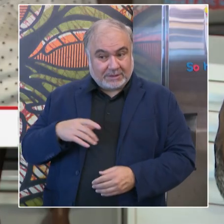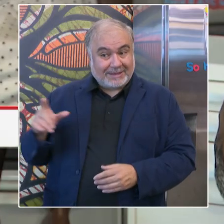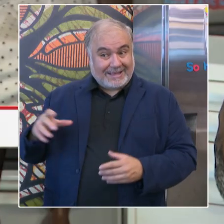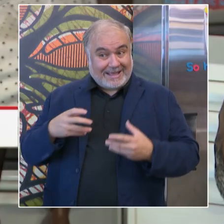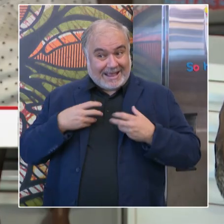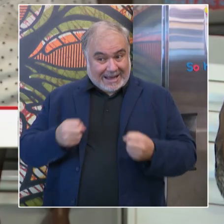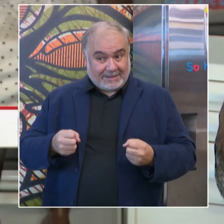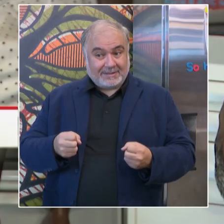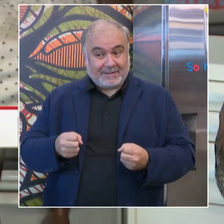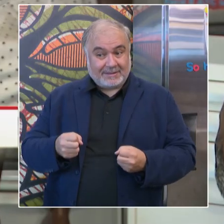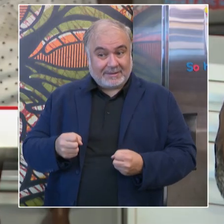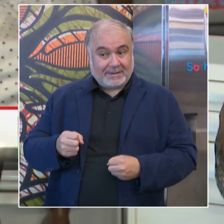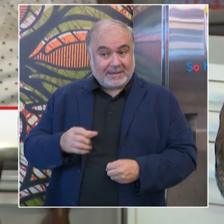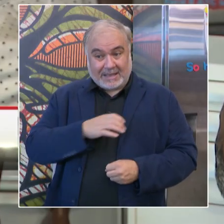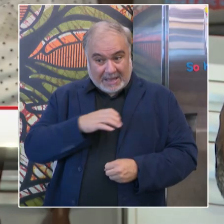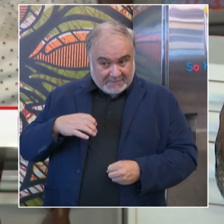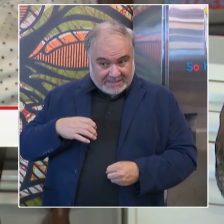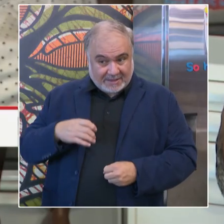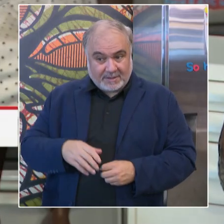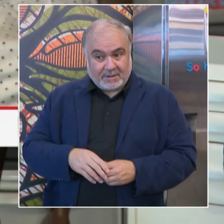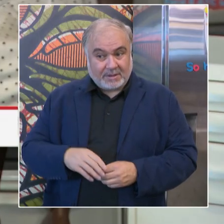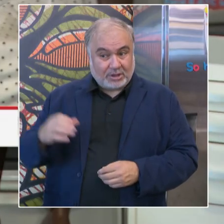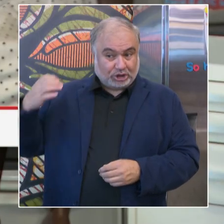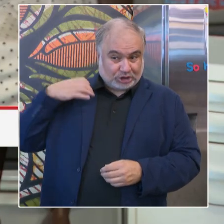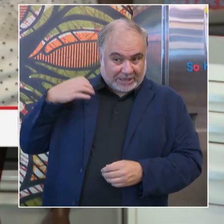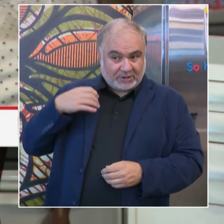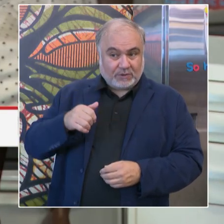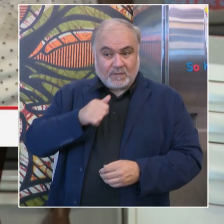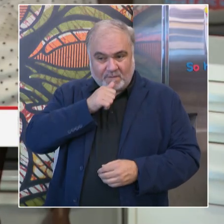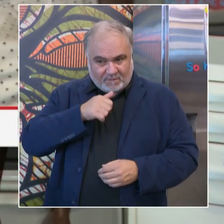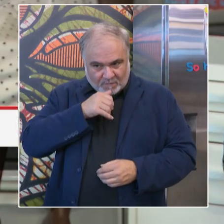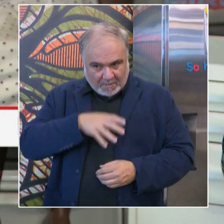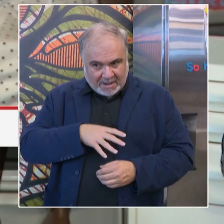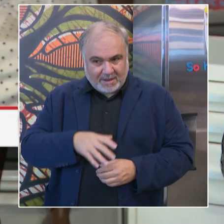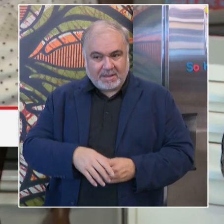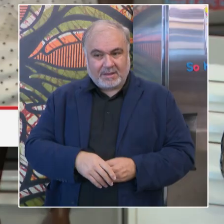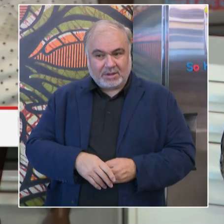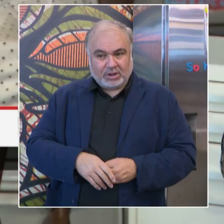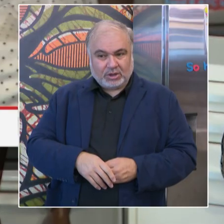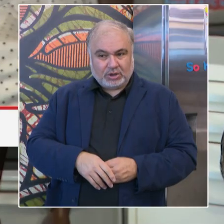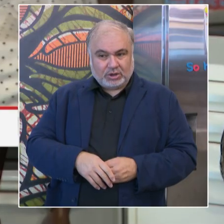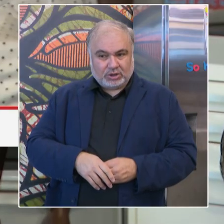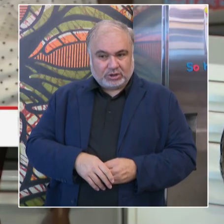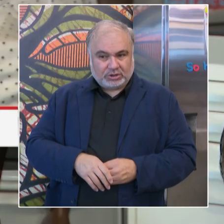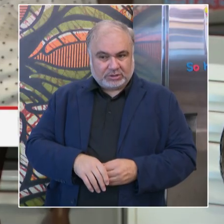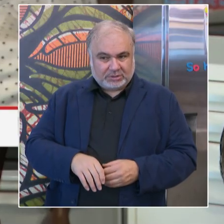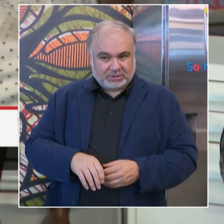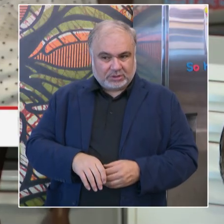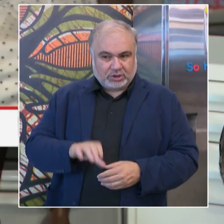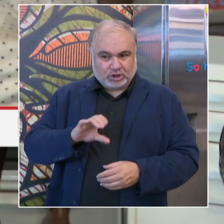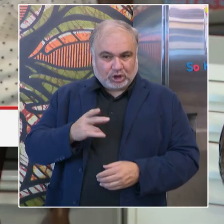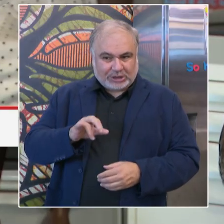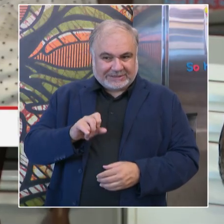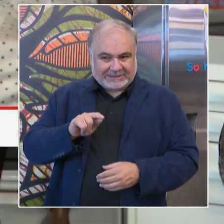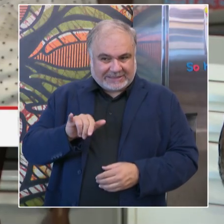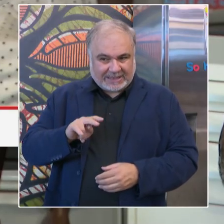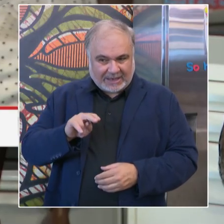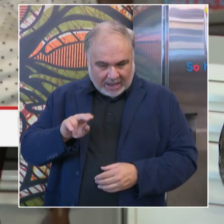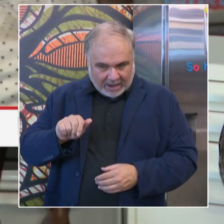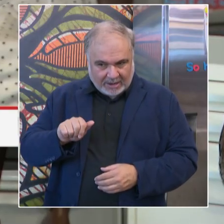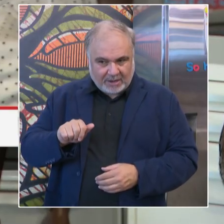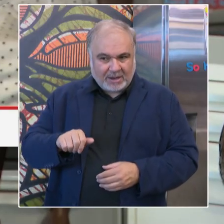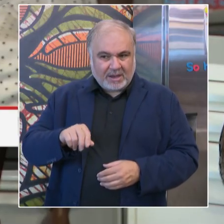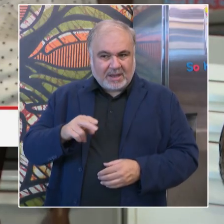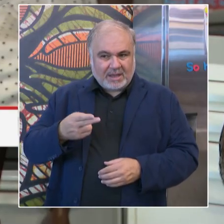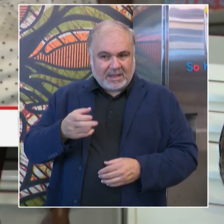Committee. The chairwoman of that committee is Christina Henderson, at-large council member Christina Henderson, and the Ward 8 council